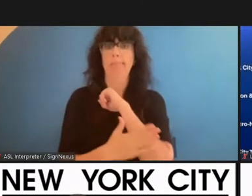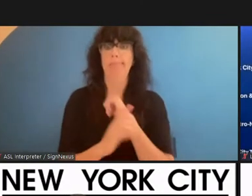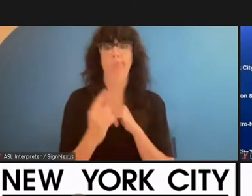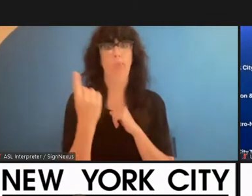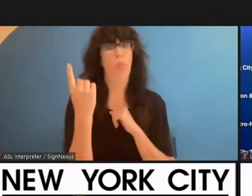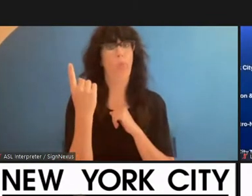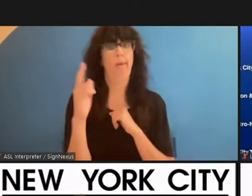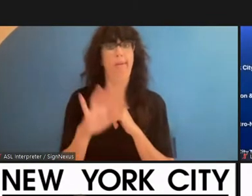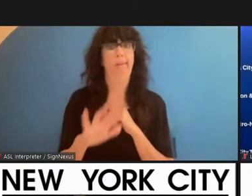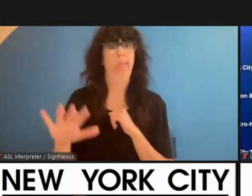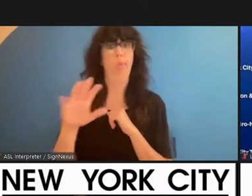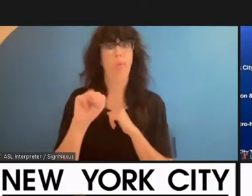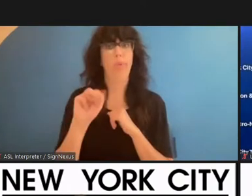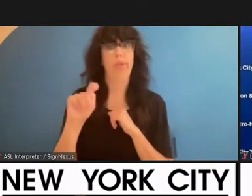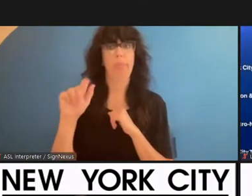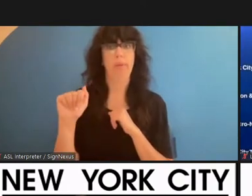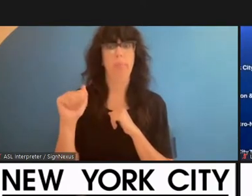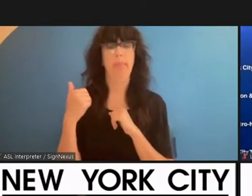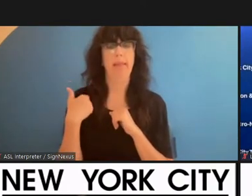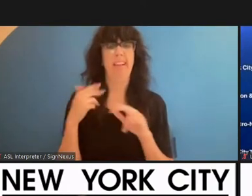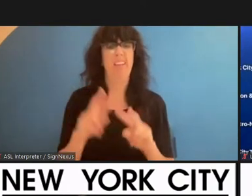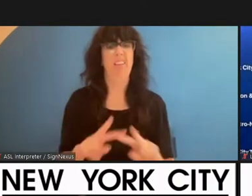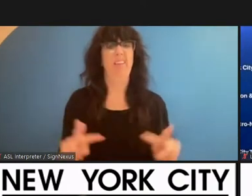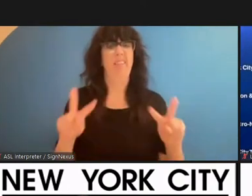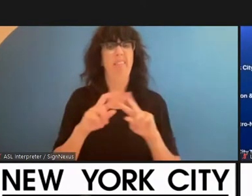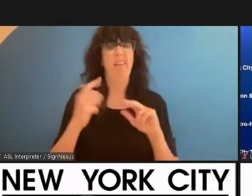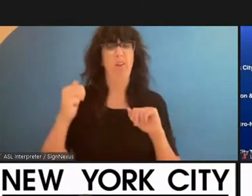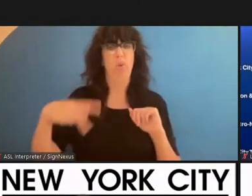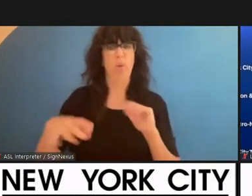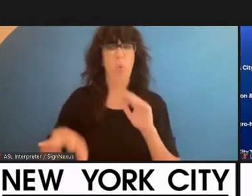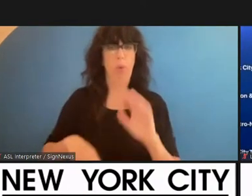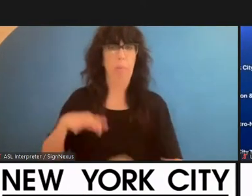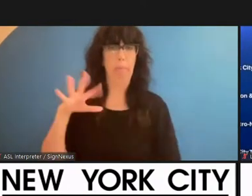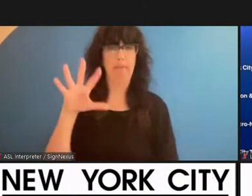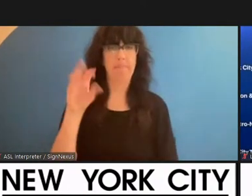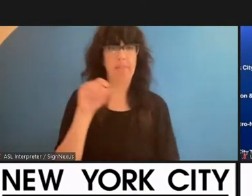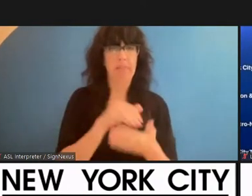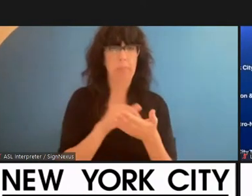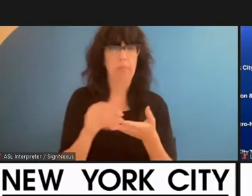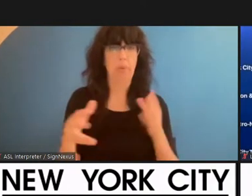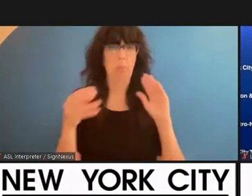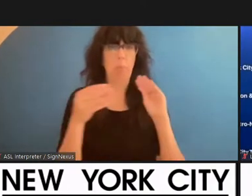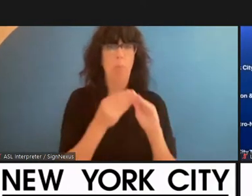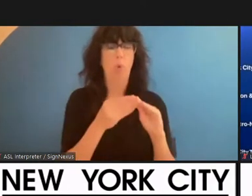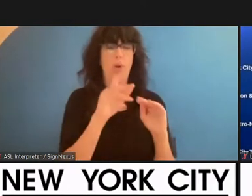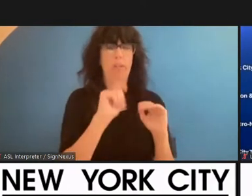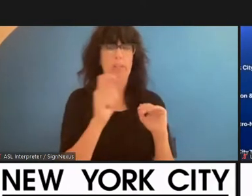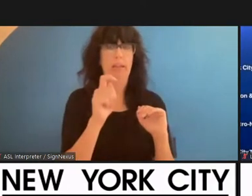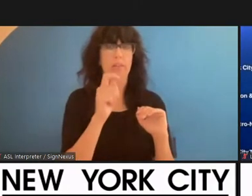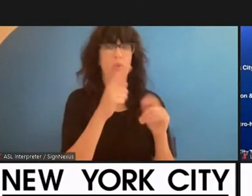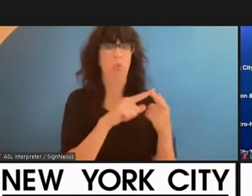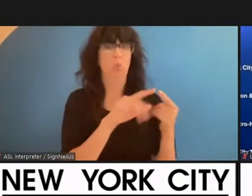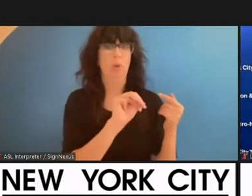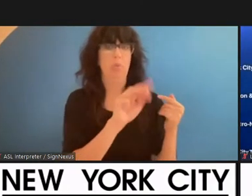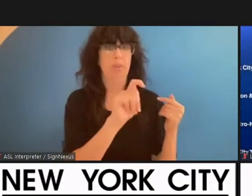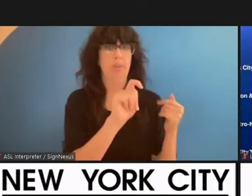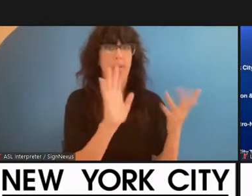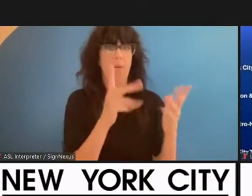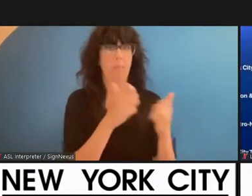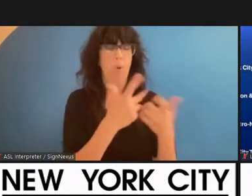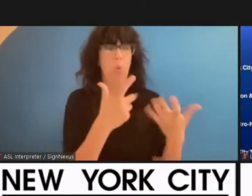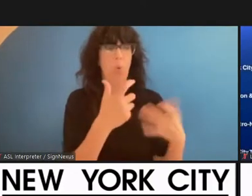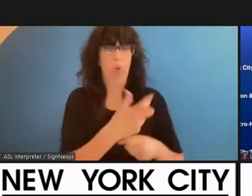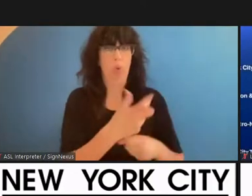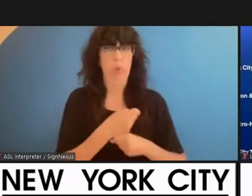mta region that has a value gap we pay 50 million more in taxes to the mta than services we receive it's totally